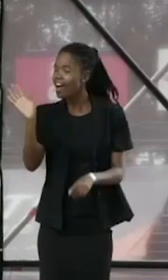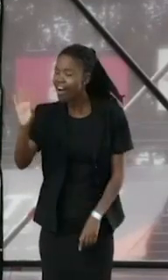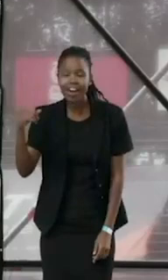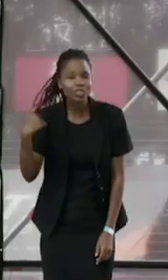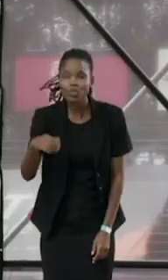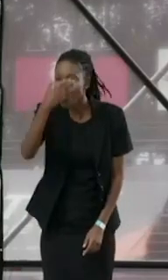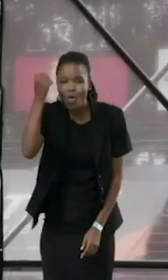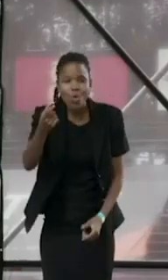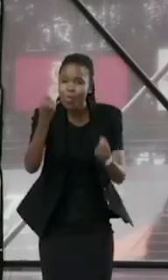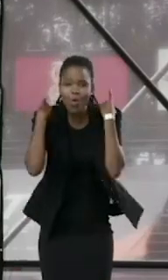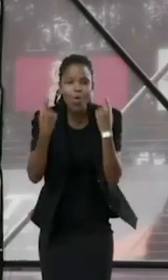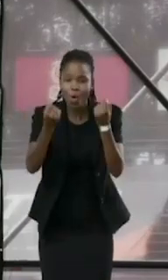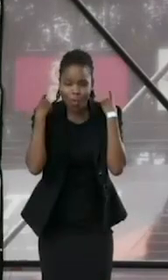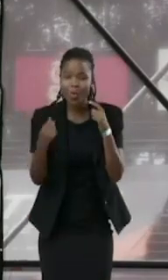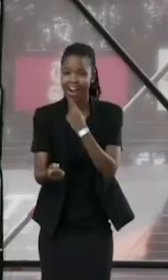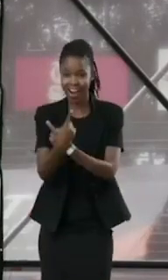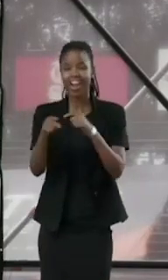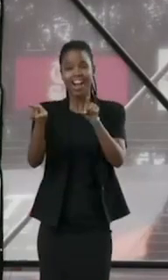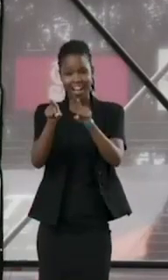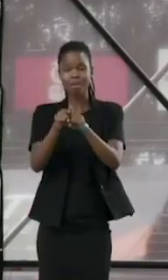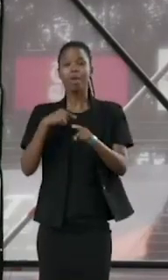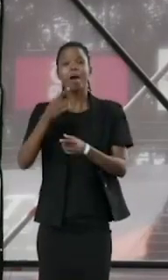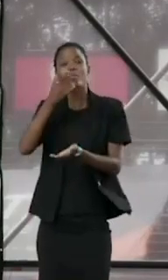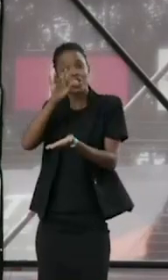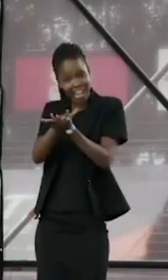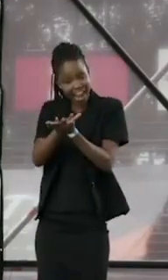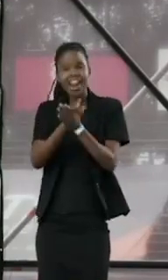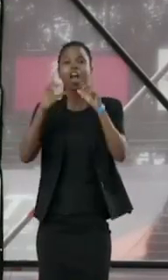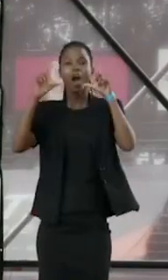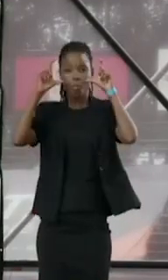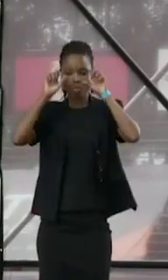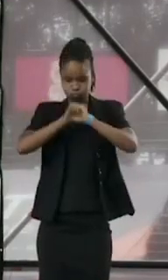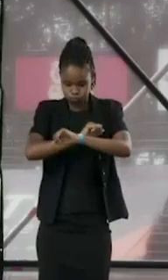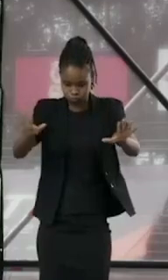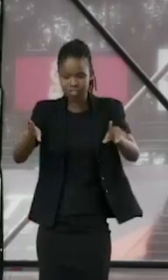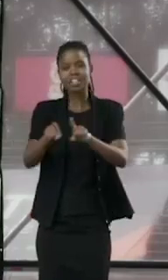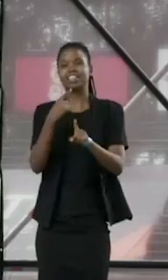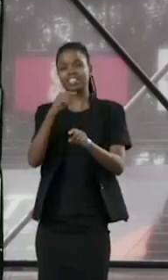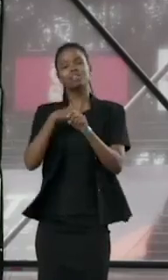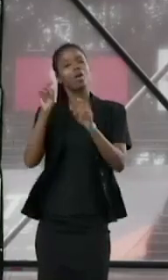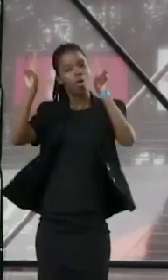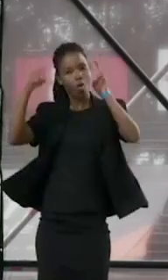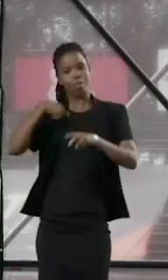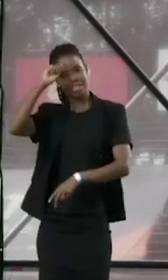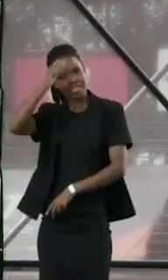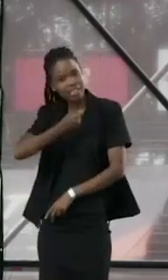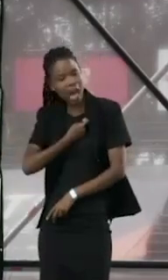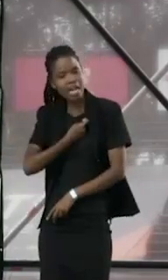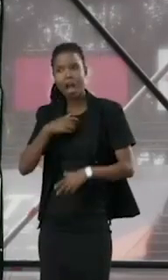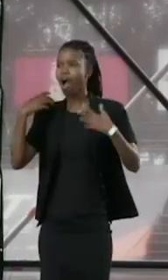know. You guys don't understand until he posted me on my birthday. And then he posted me on my birthday, and then he said my son. And then everybody